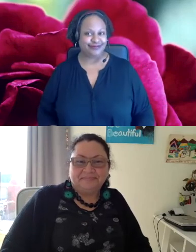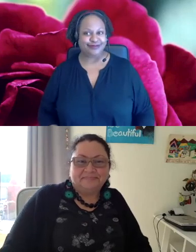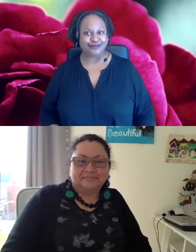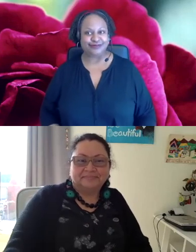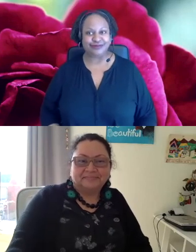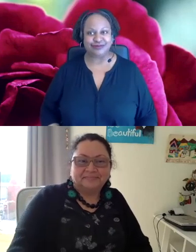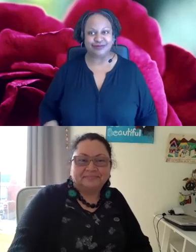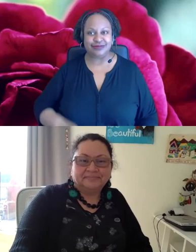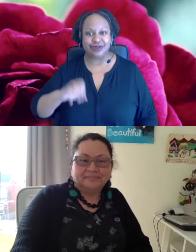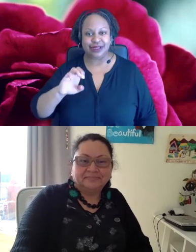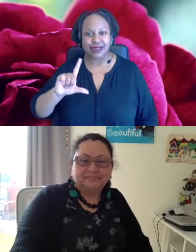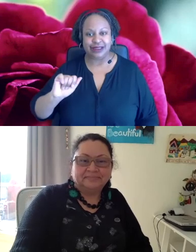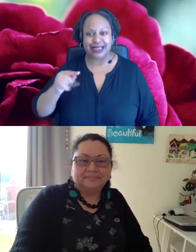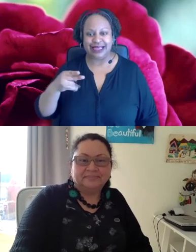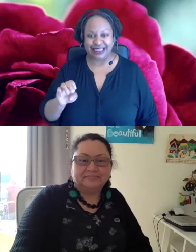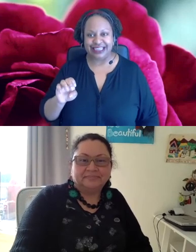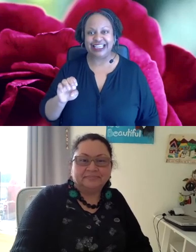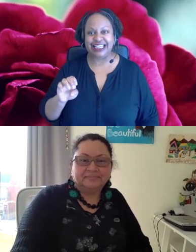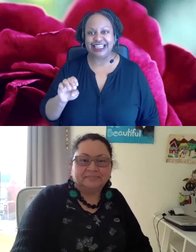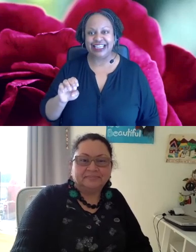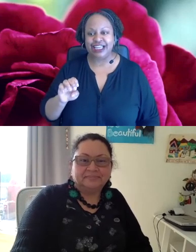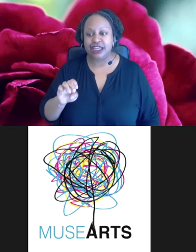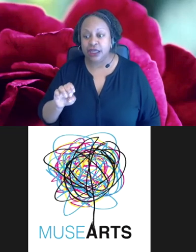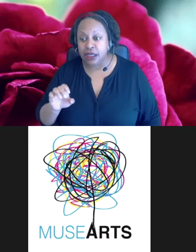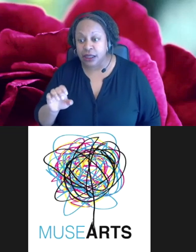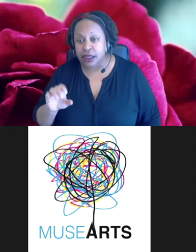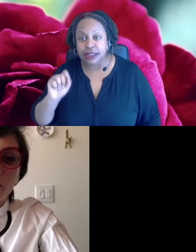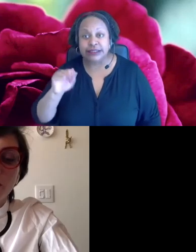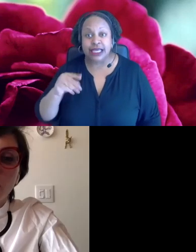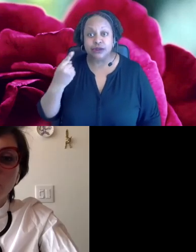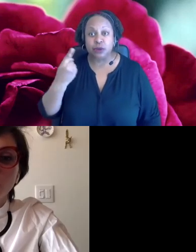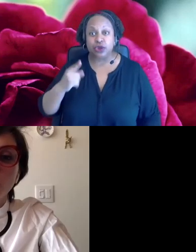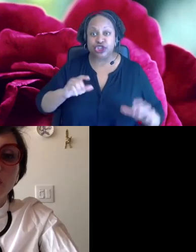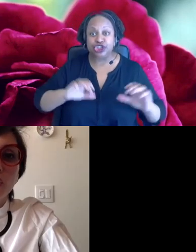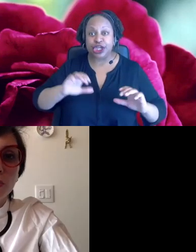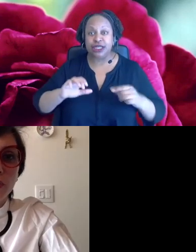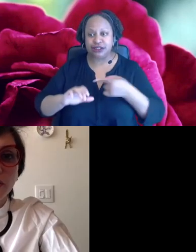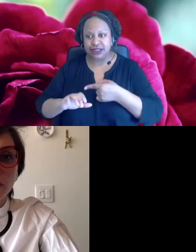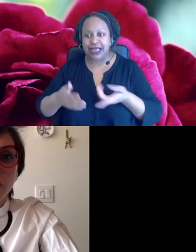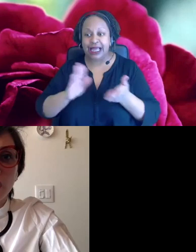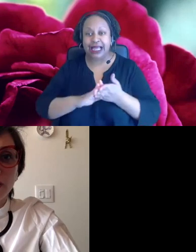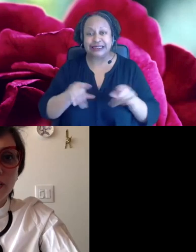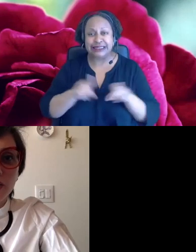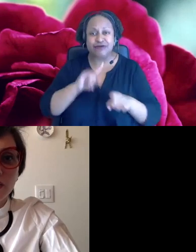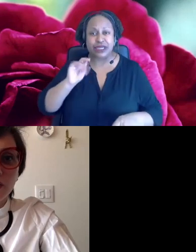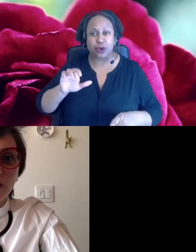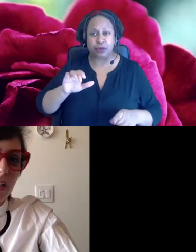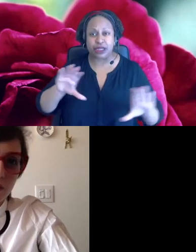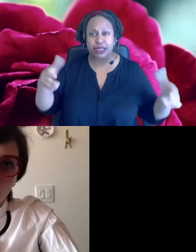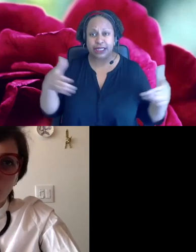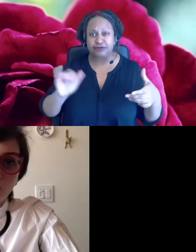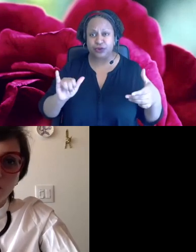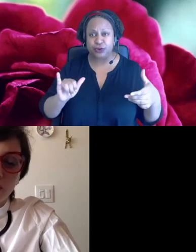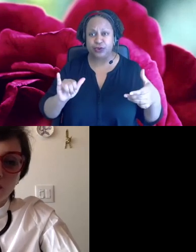Thank you, Paolo. Sam, someone in the chat is asking, does the same apply to incorporated collectives as well?